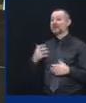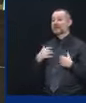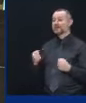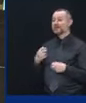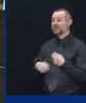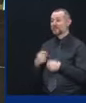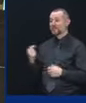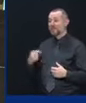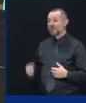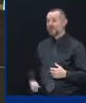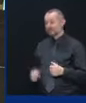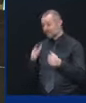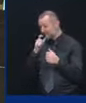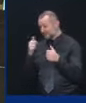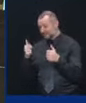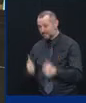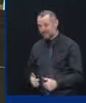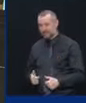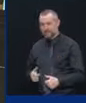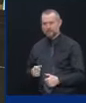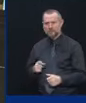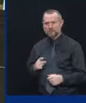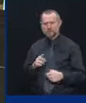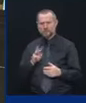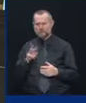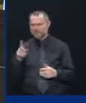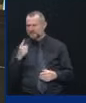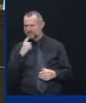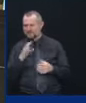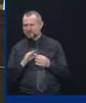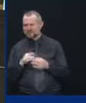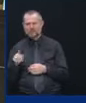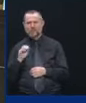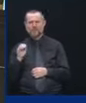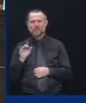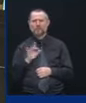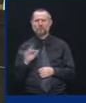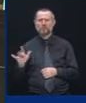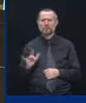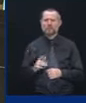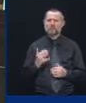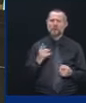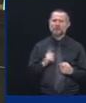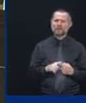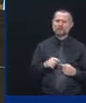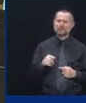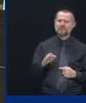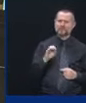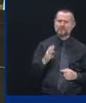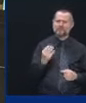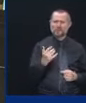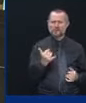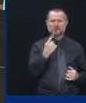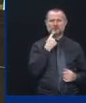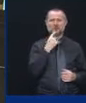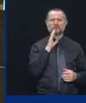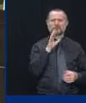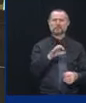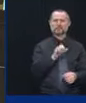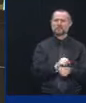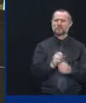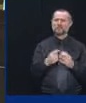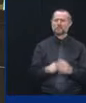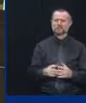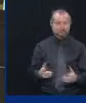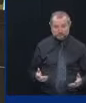yet to be reflected on any of the screening websites. You said earlier you'd have to wait until the 14th to make those appointments. But, Governor, what